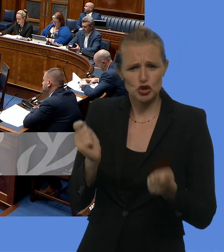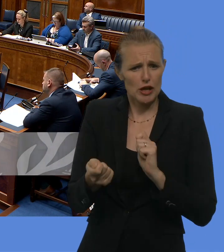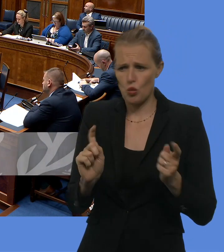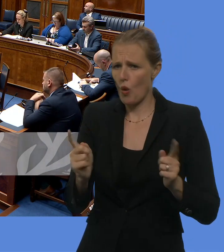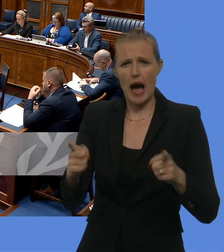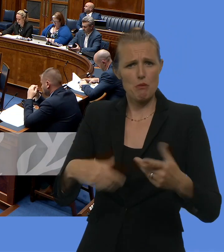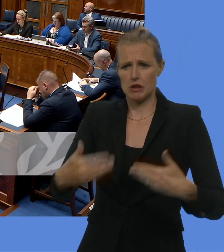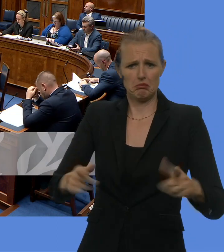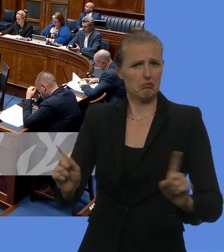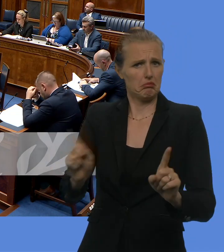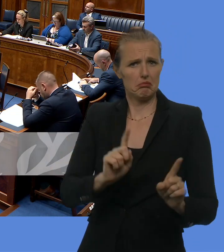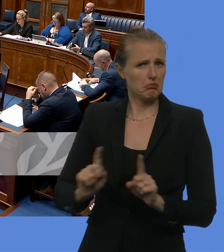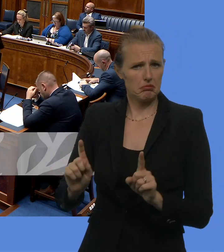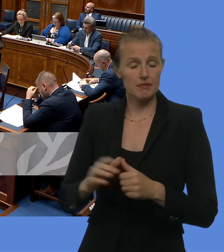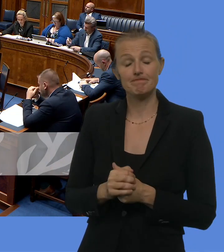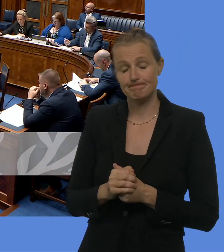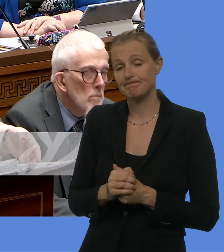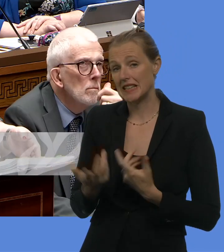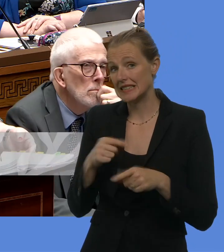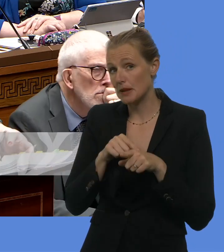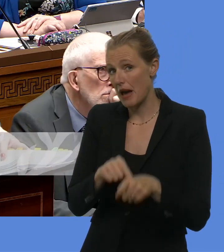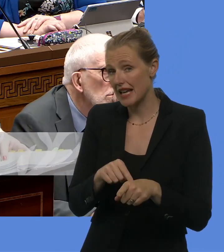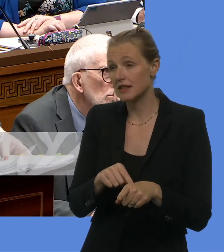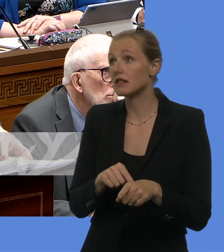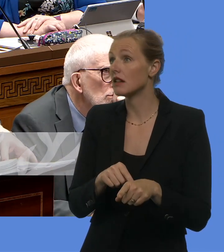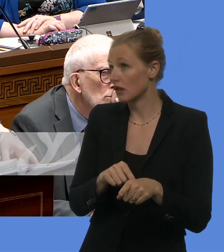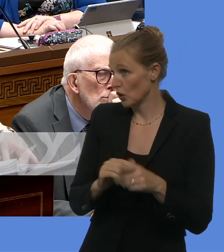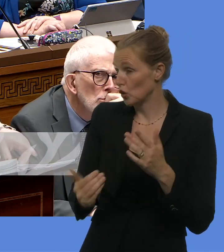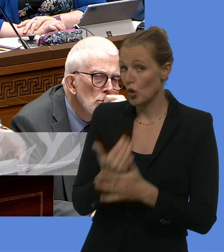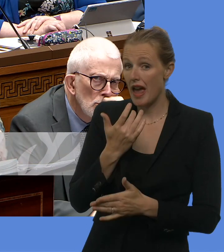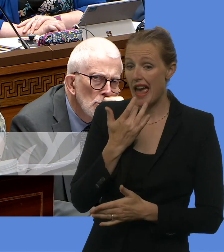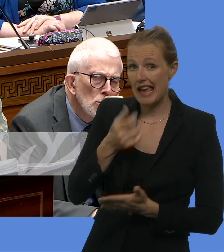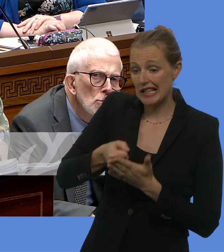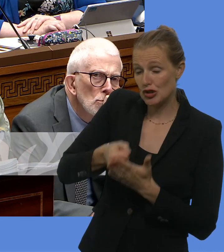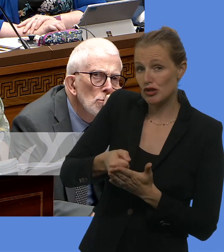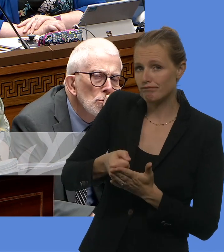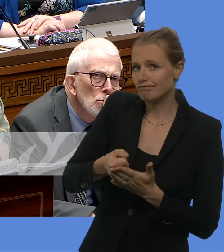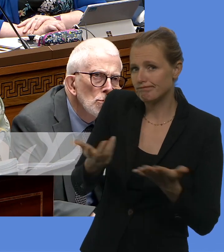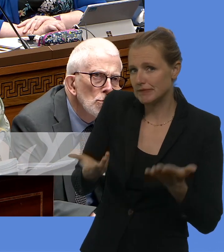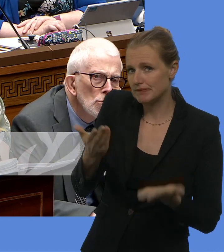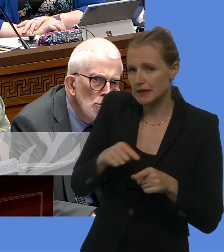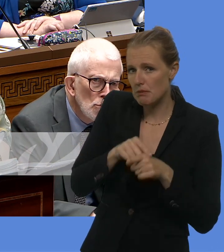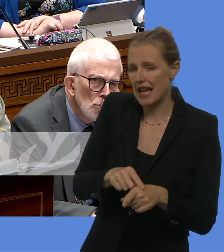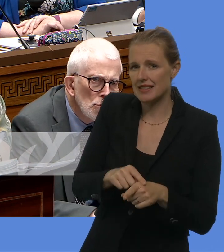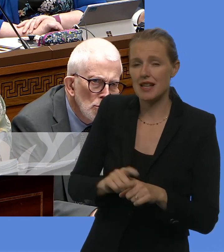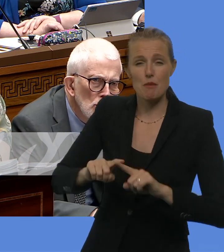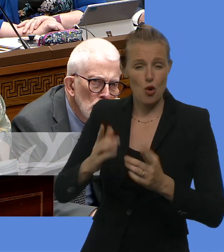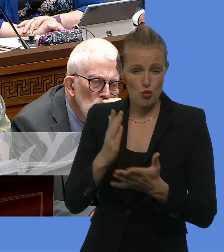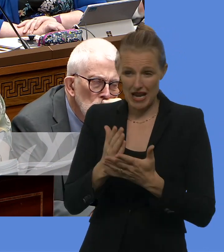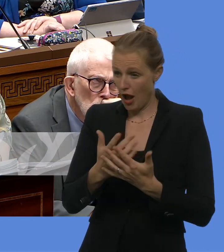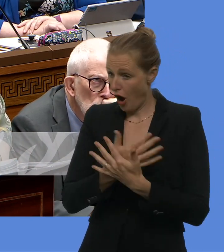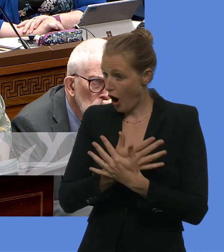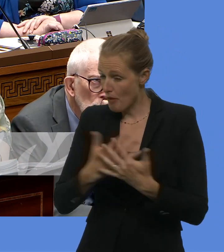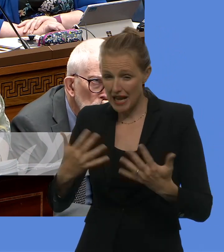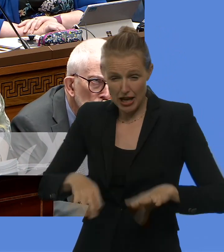Minister. The effect will depend much on the agreed new minimum age, but it would only affect very limited numbers of individuals, as very